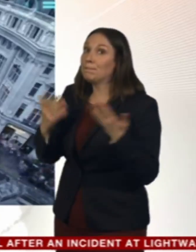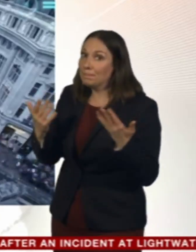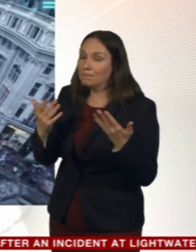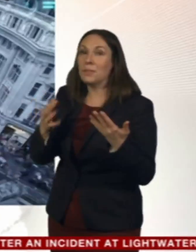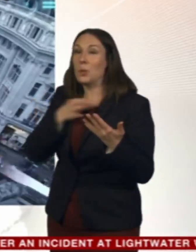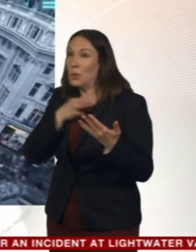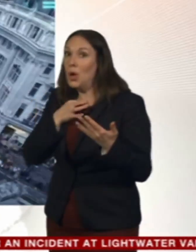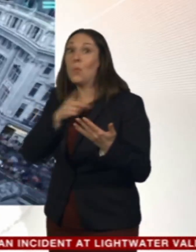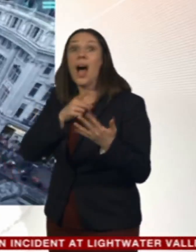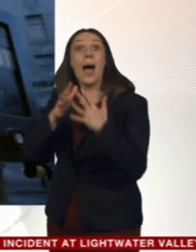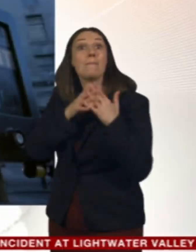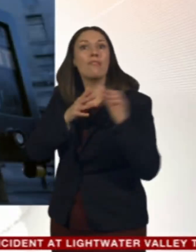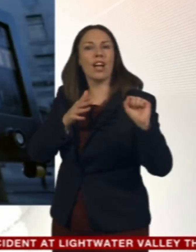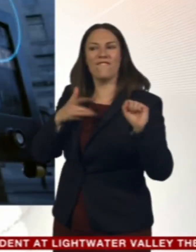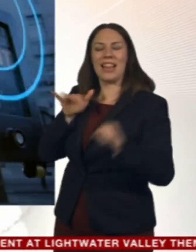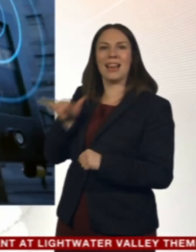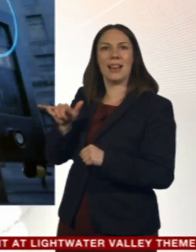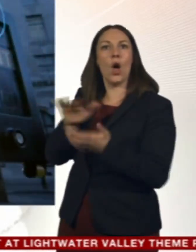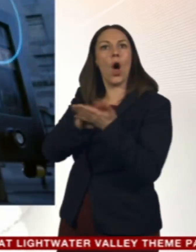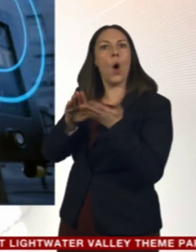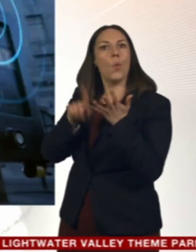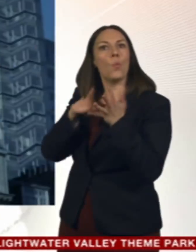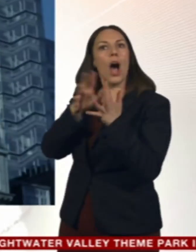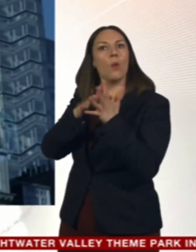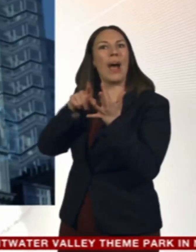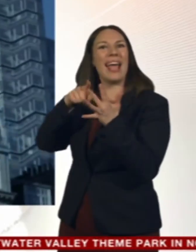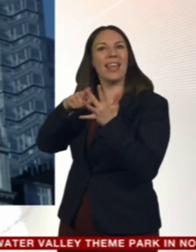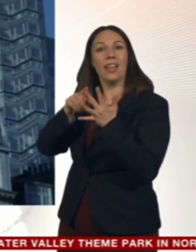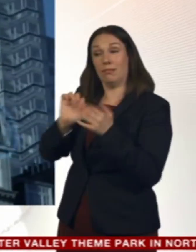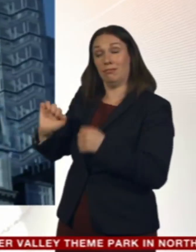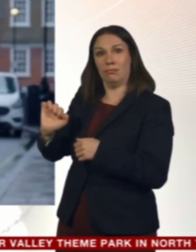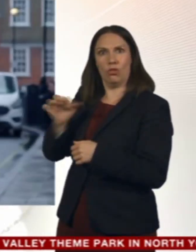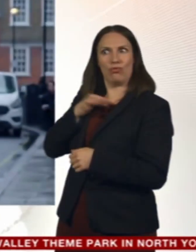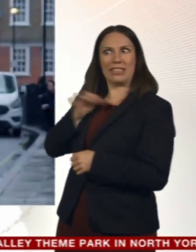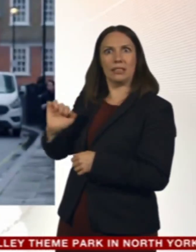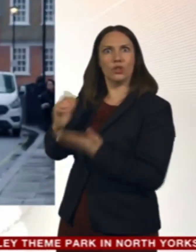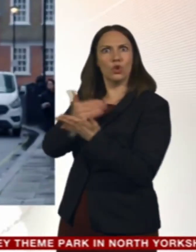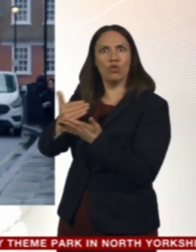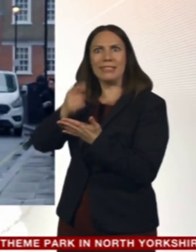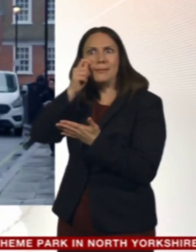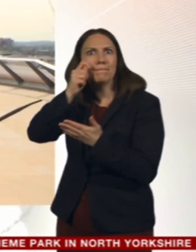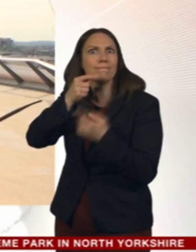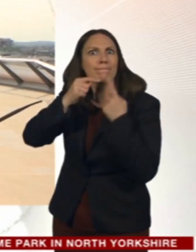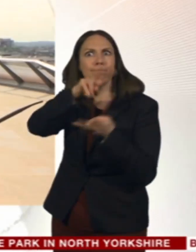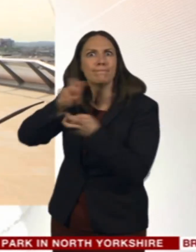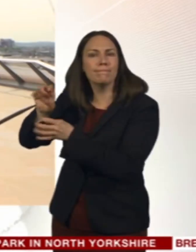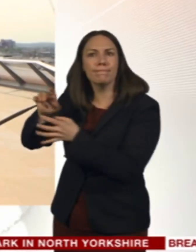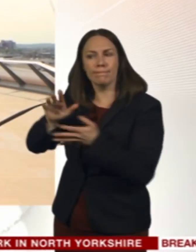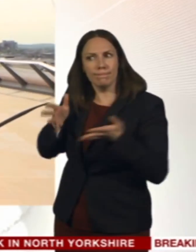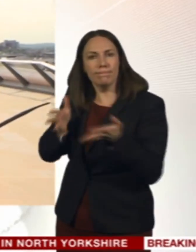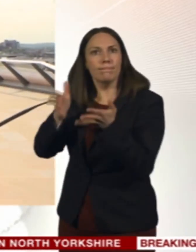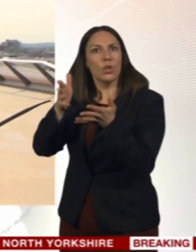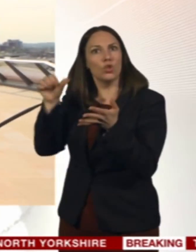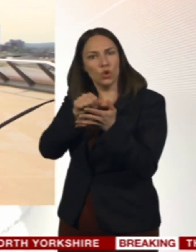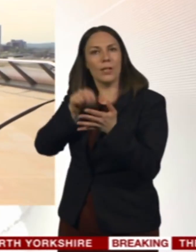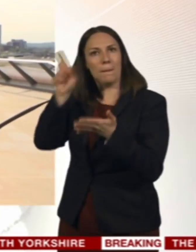a security threat, and they're urging the UK government to ban it from involvement in 5G. This analyst says an